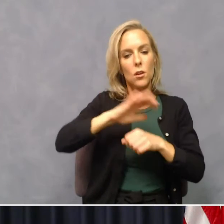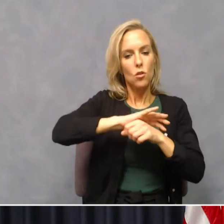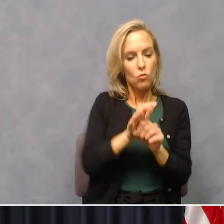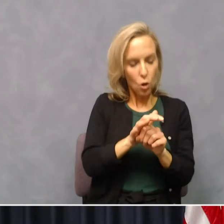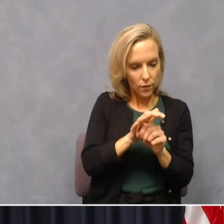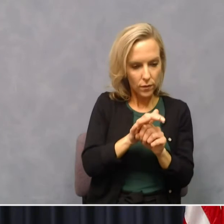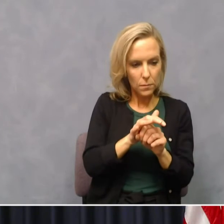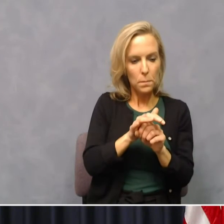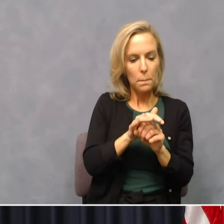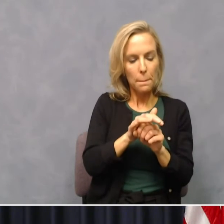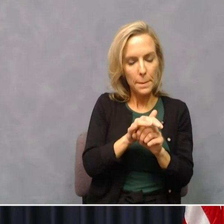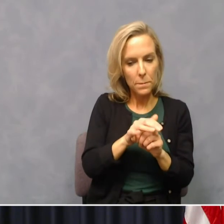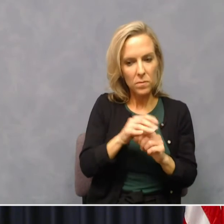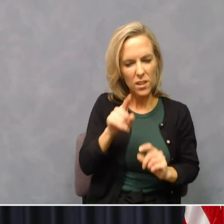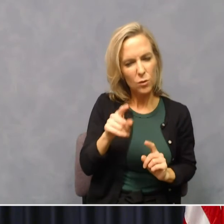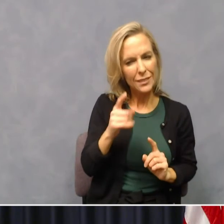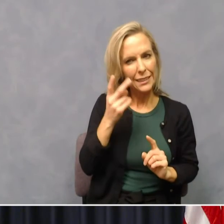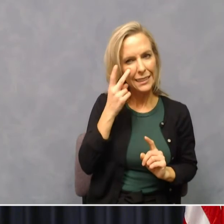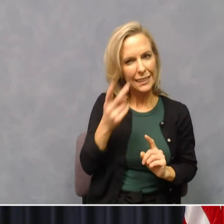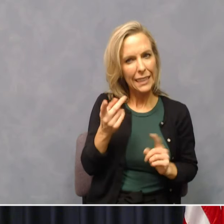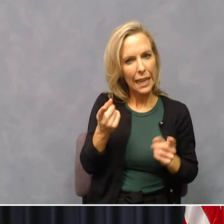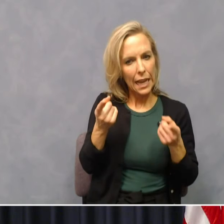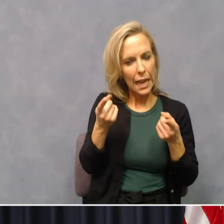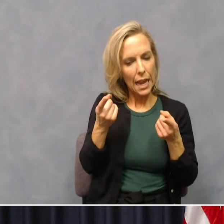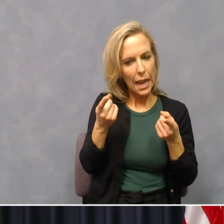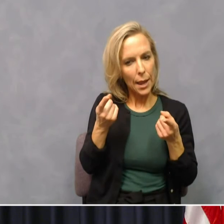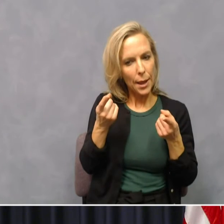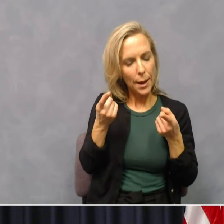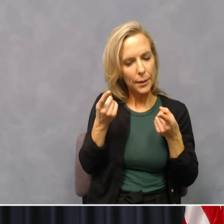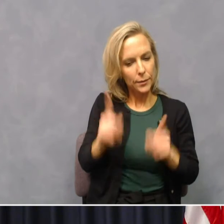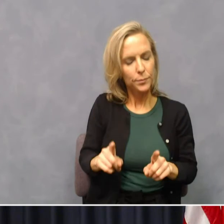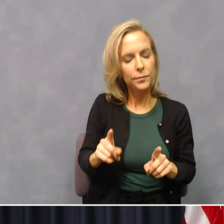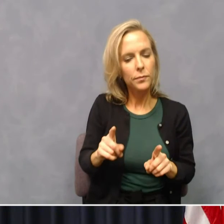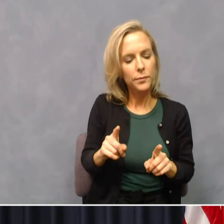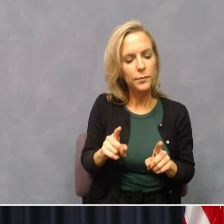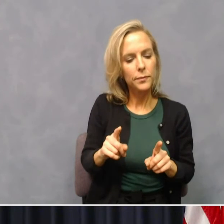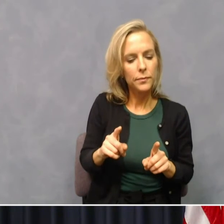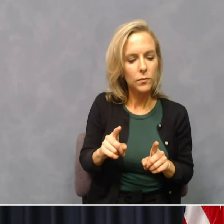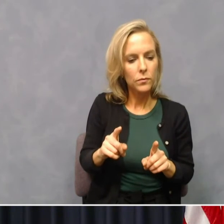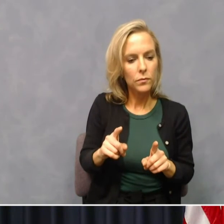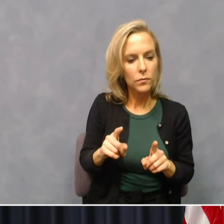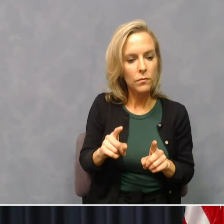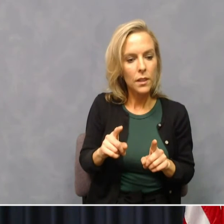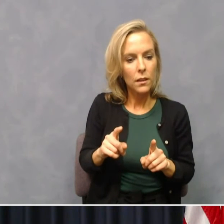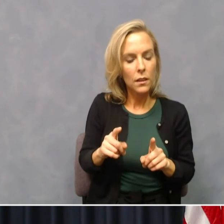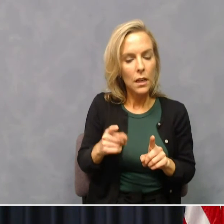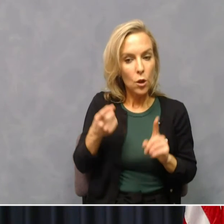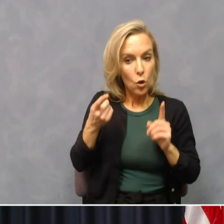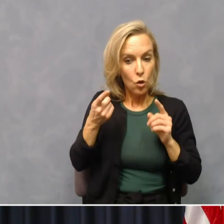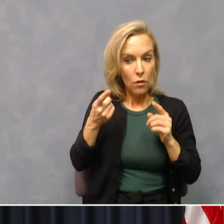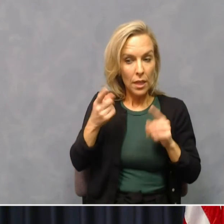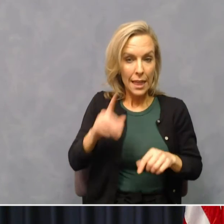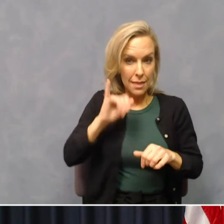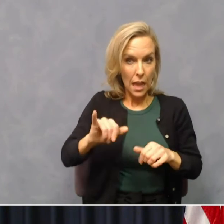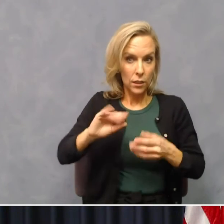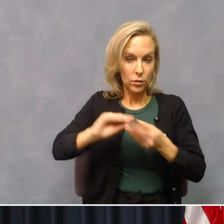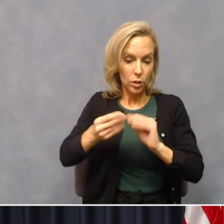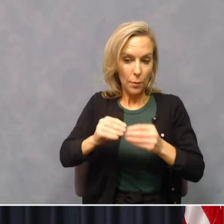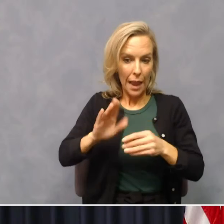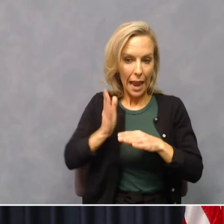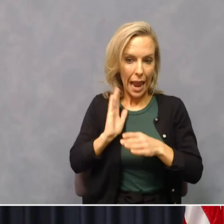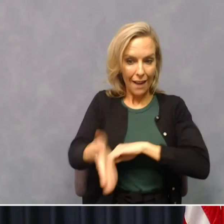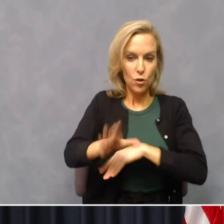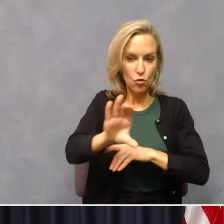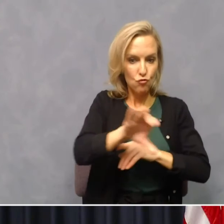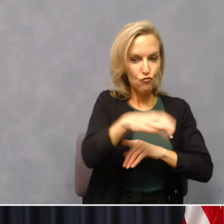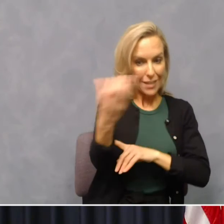Do you foresee that trend continuing with maybe in the aftermath of Christmas, or do you feel confident that may start to